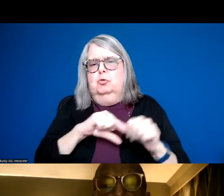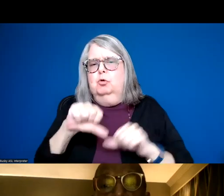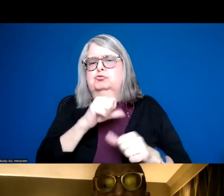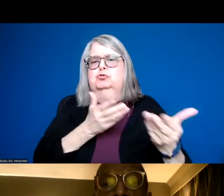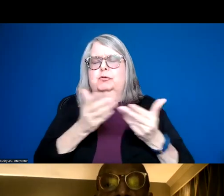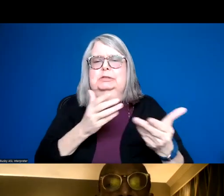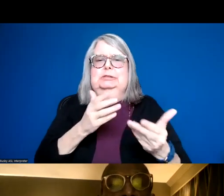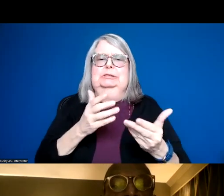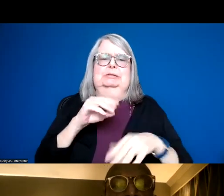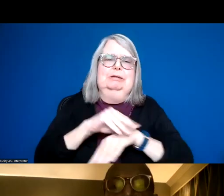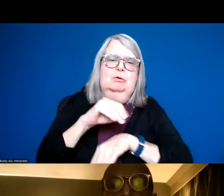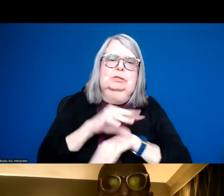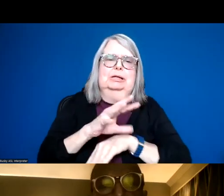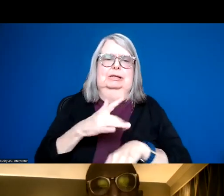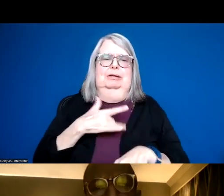belonging.